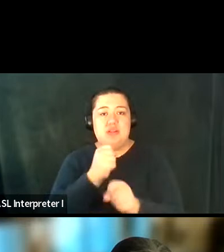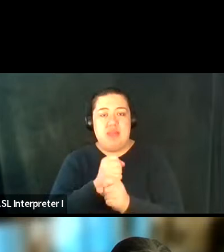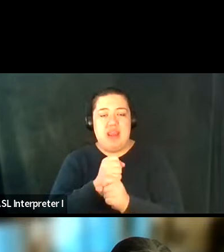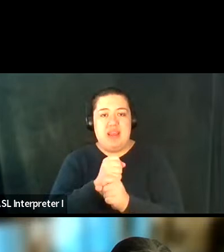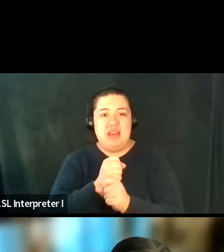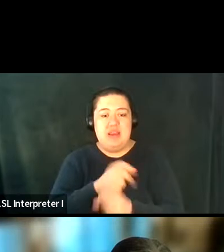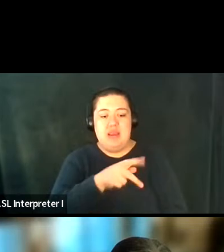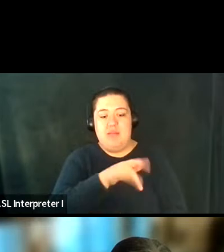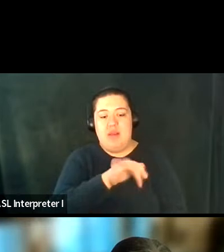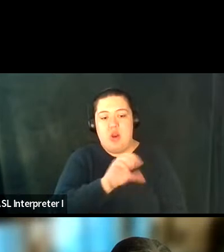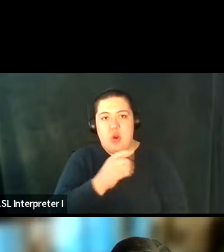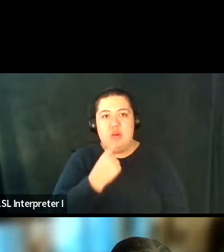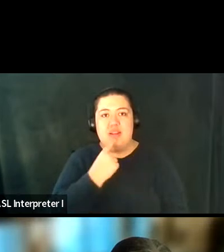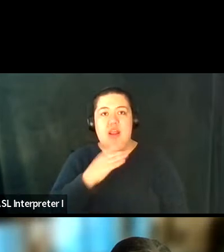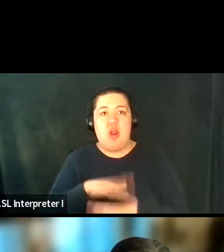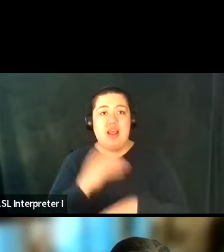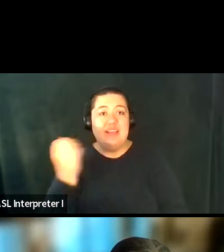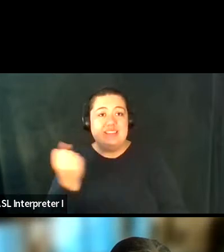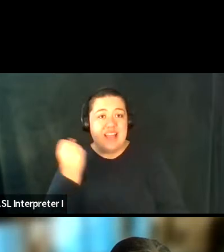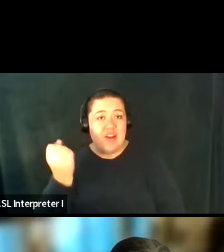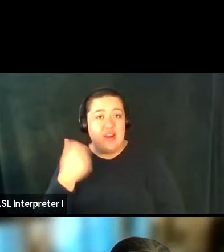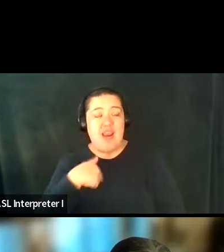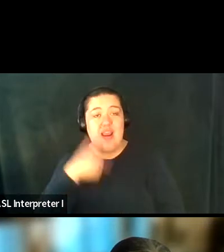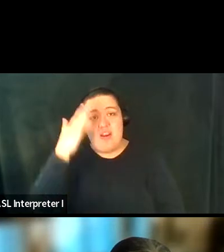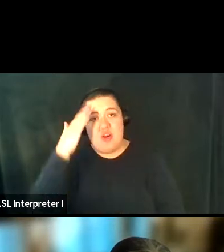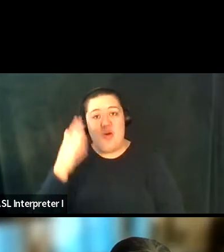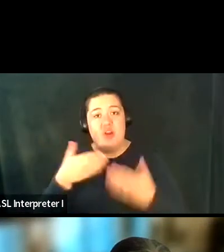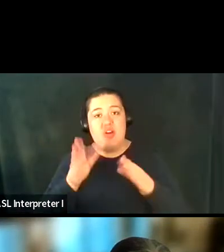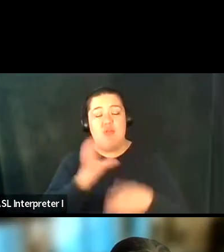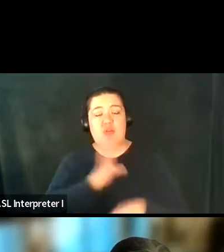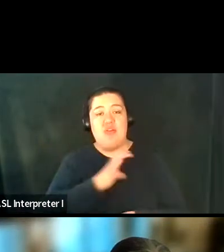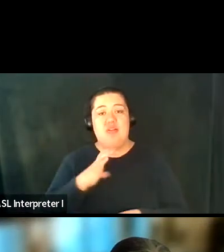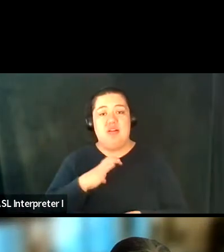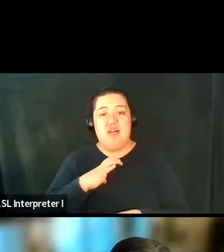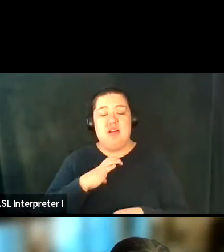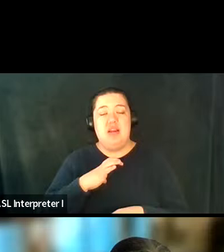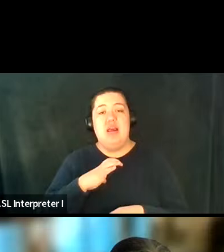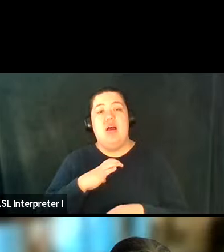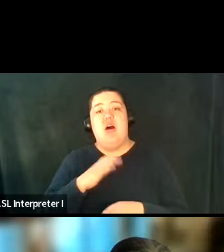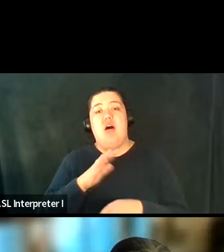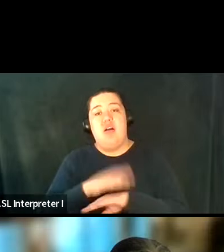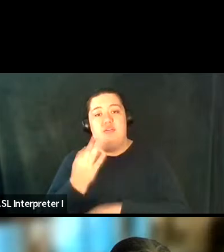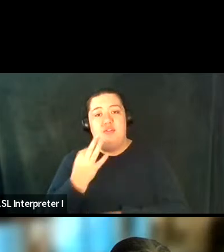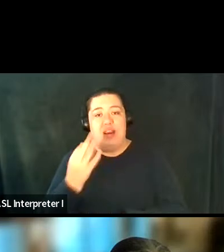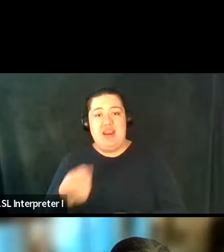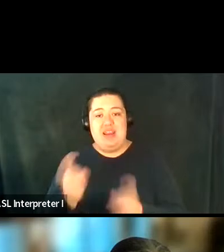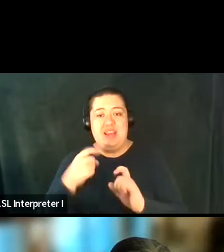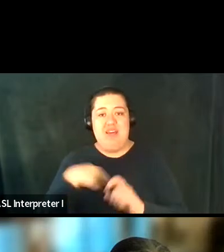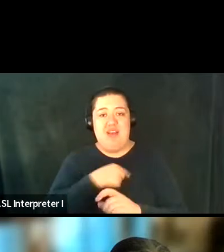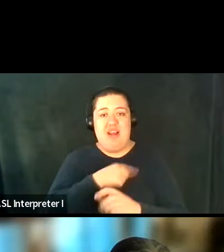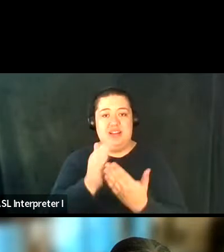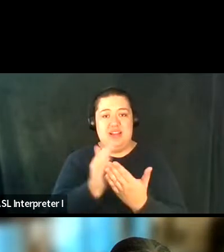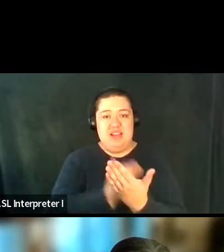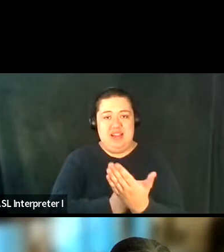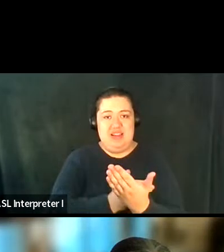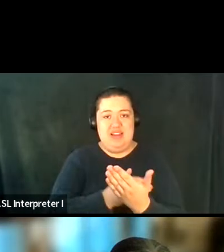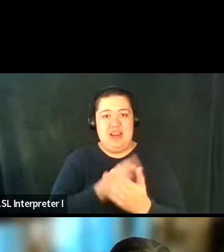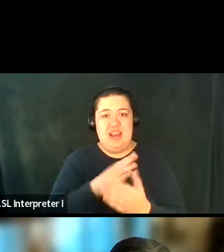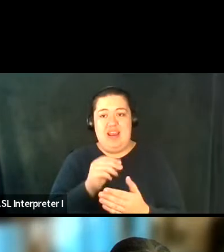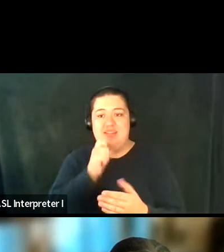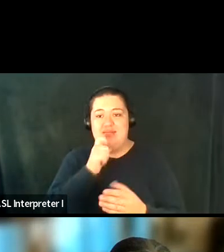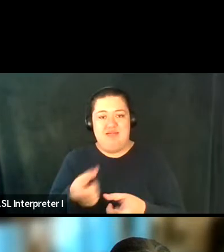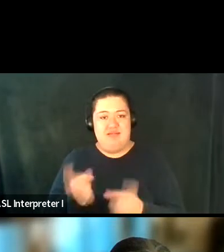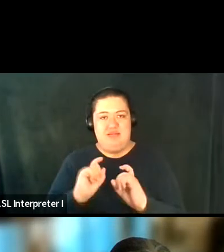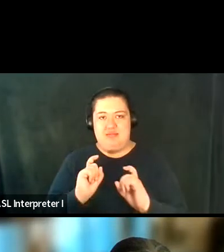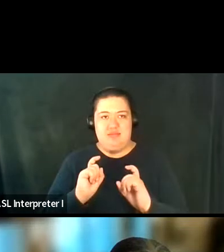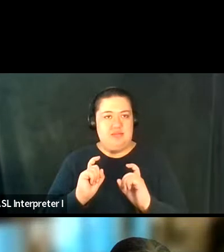Councilmember Pinto said on Saturday, I know our general counsel on Friday, give us a list. And they did not give us a